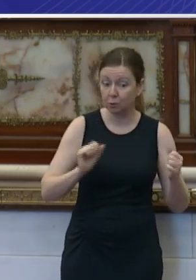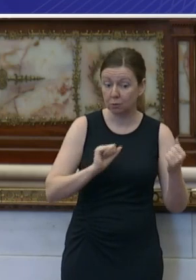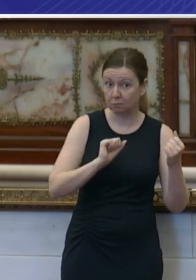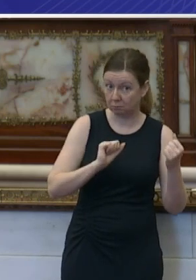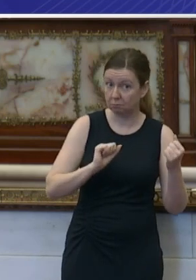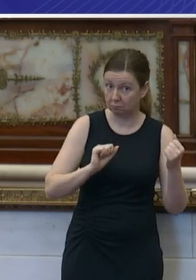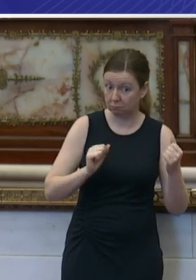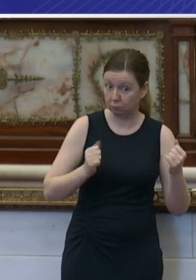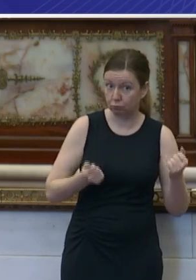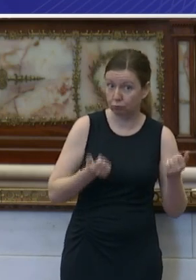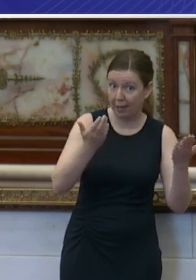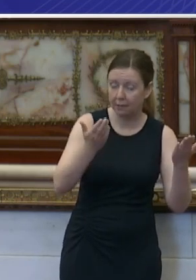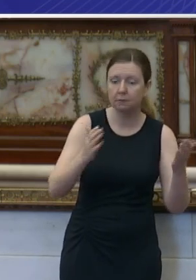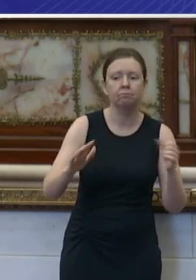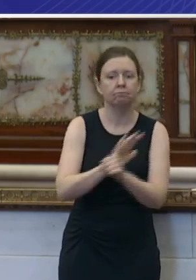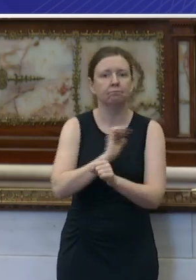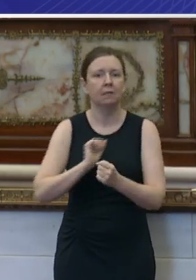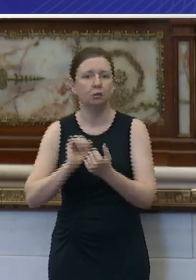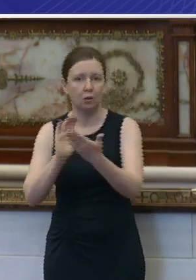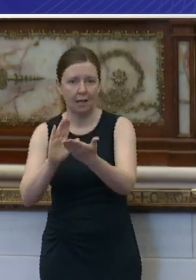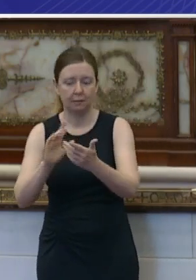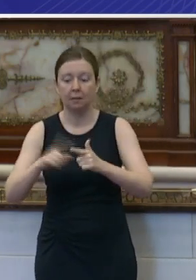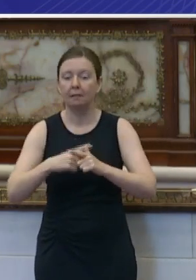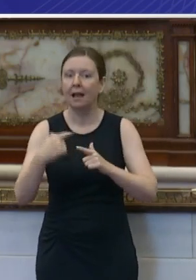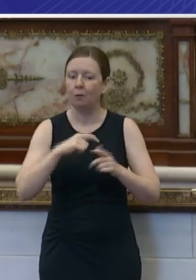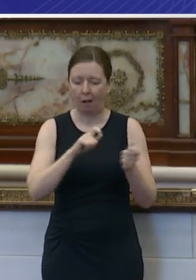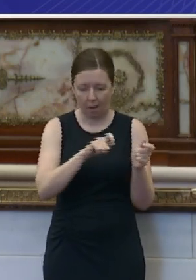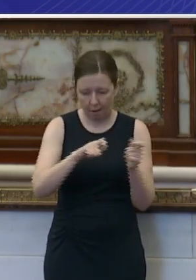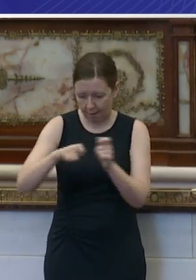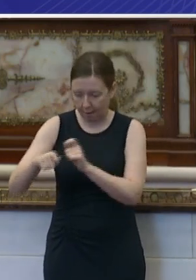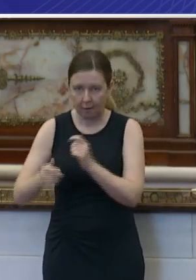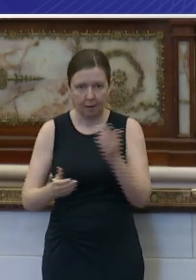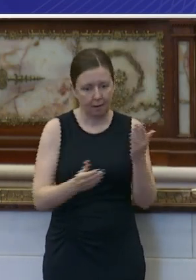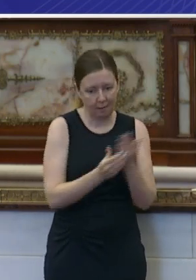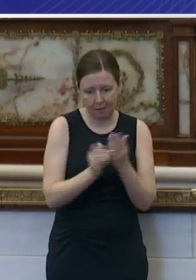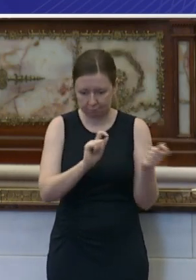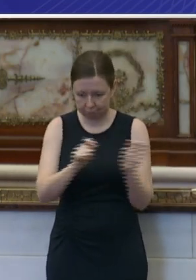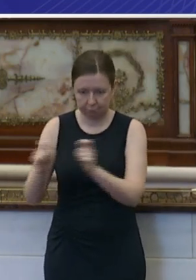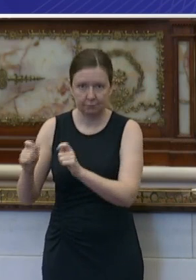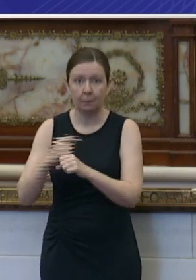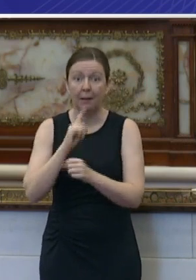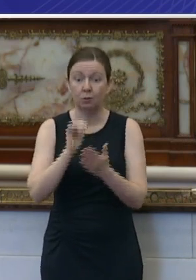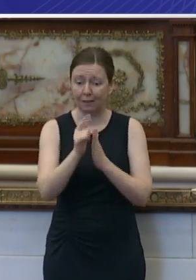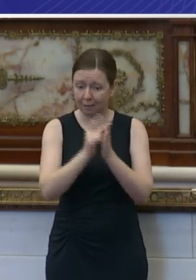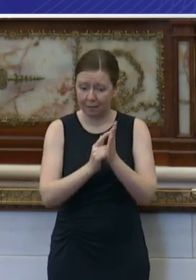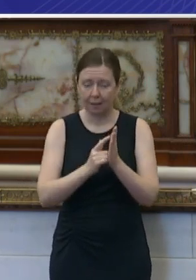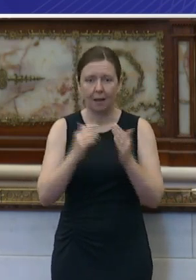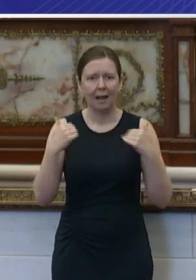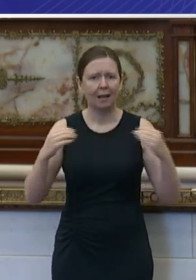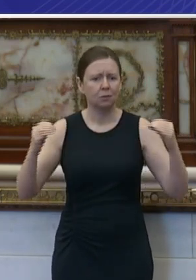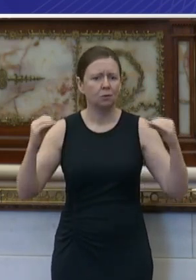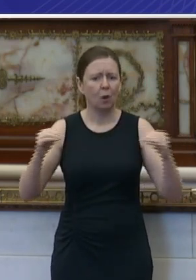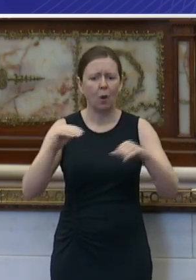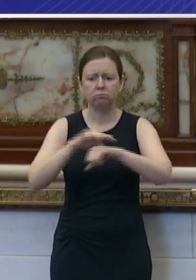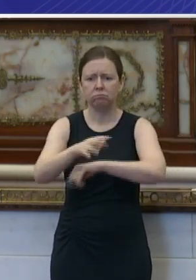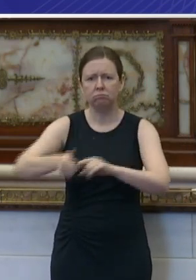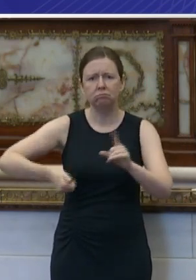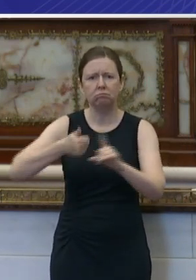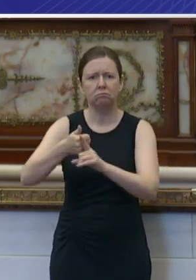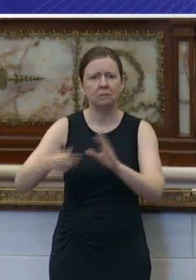addressed. Our office then made additional rounds of amendments to ensure that this legislation did not have any unintended